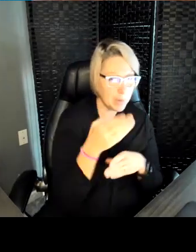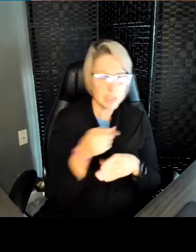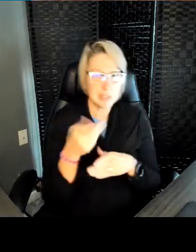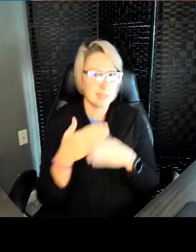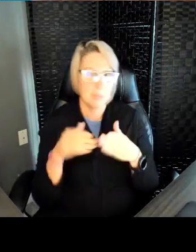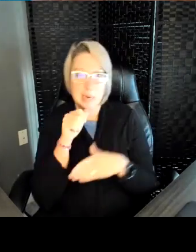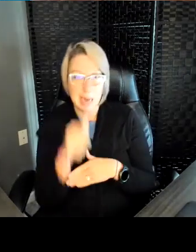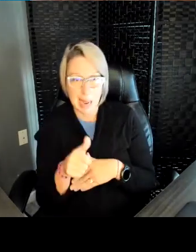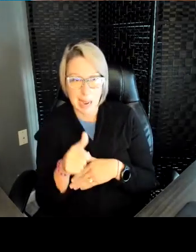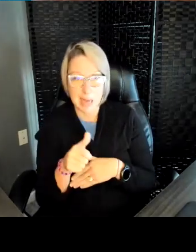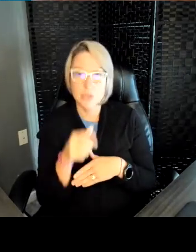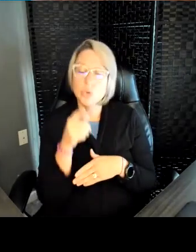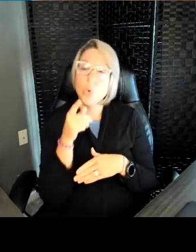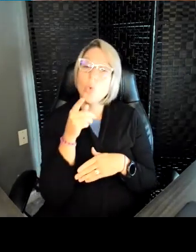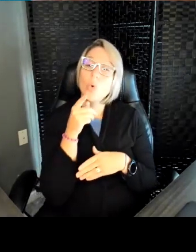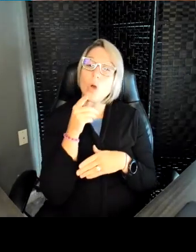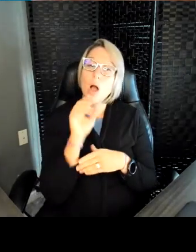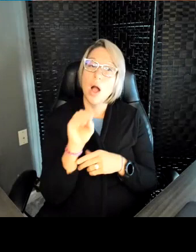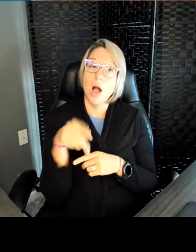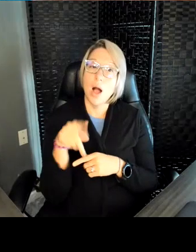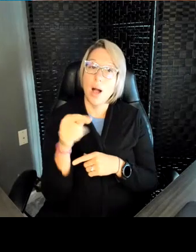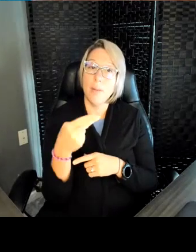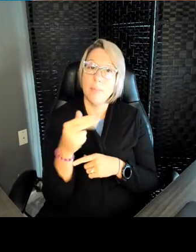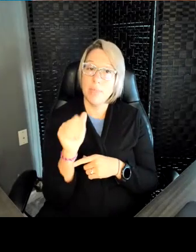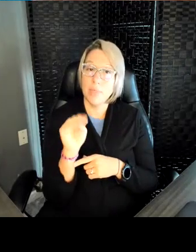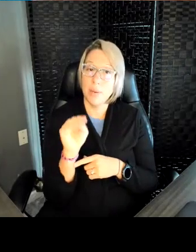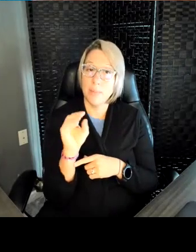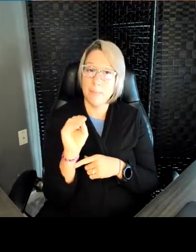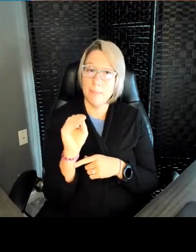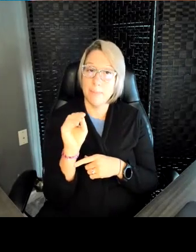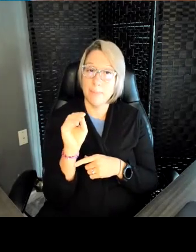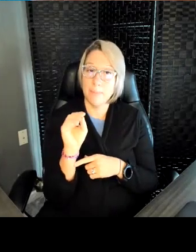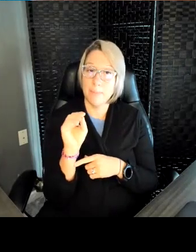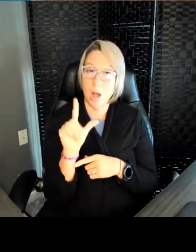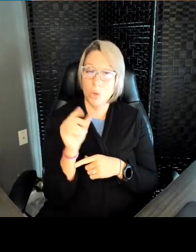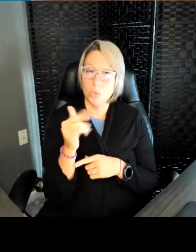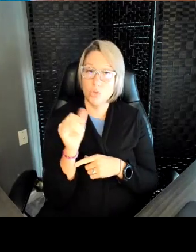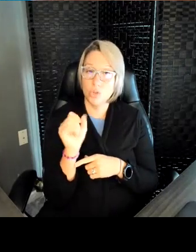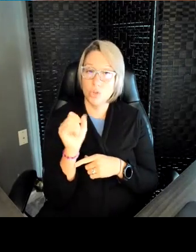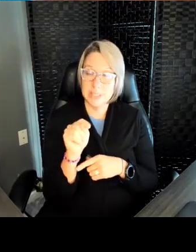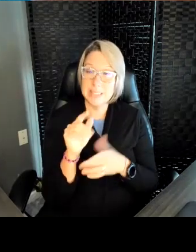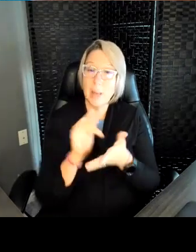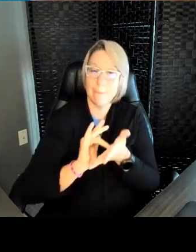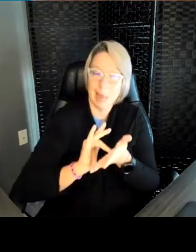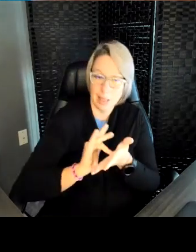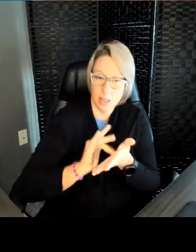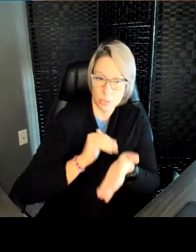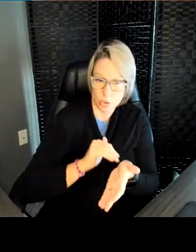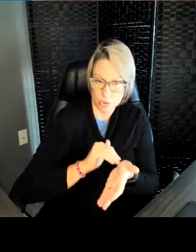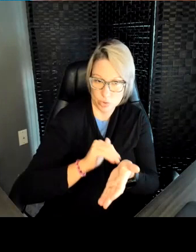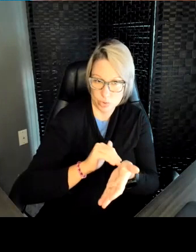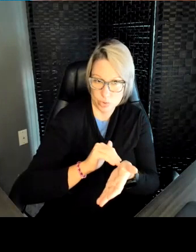So that's a difference from what we're going to talk about next, which is the optometrist. So this is a medical doctor and has